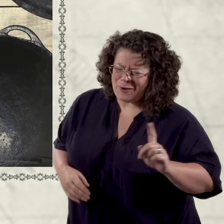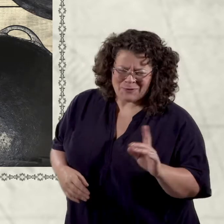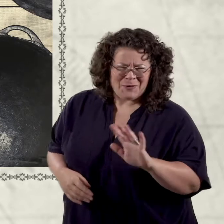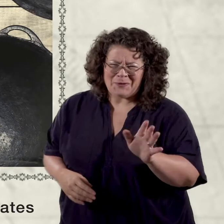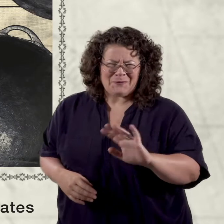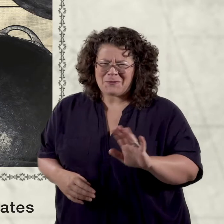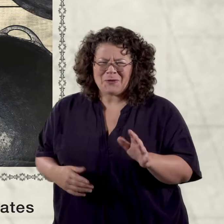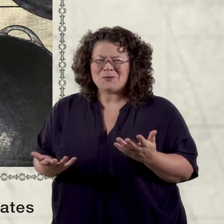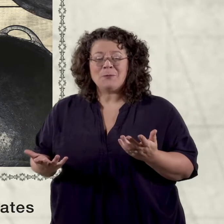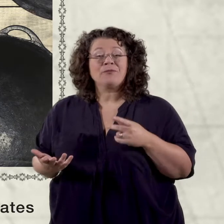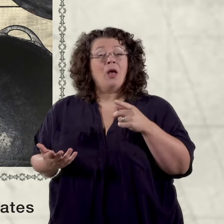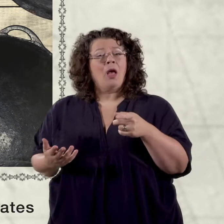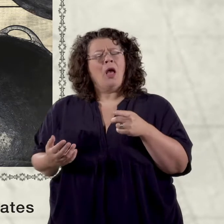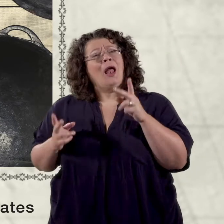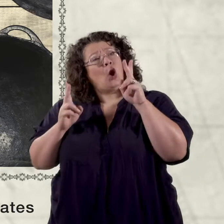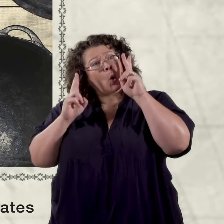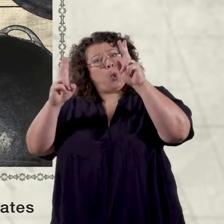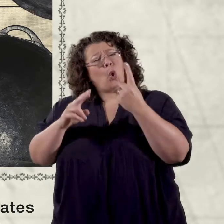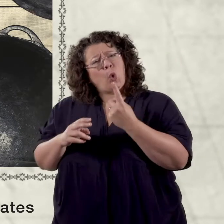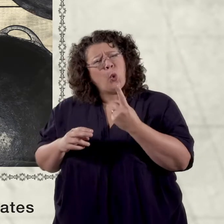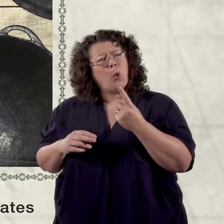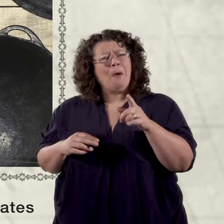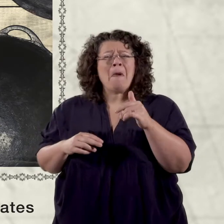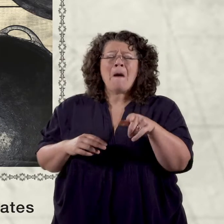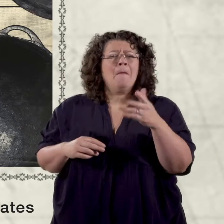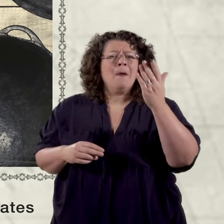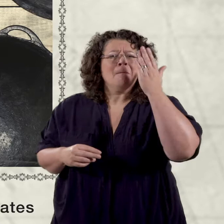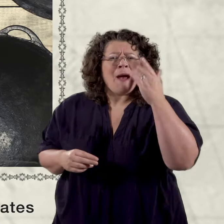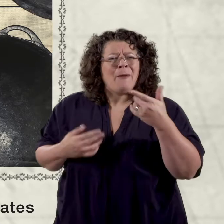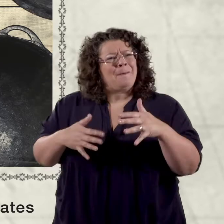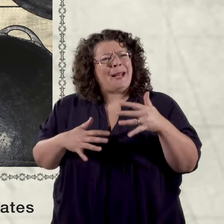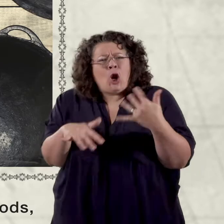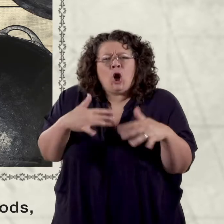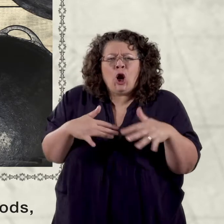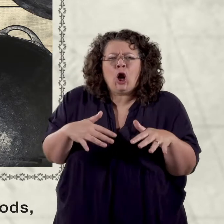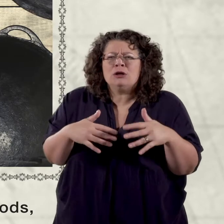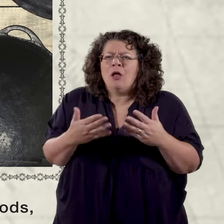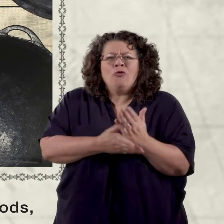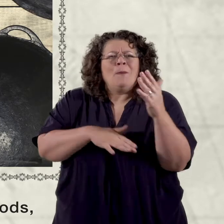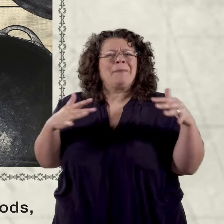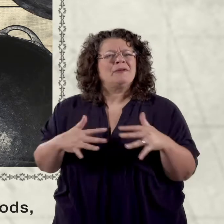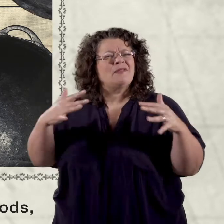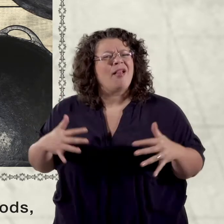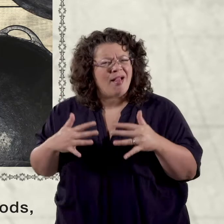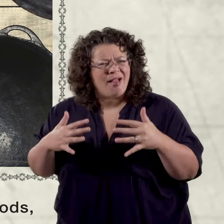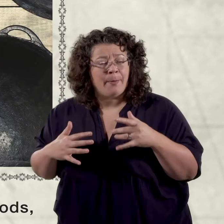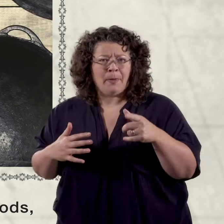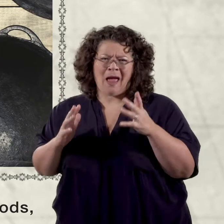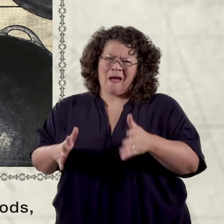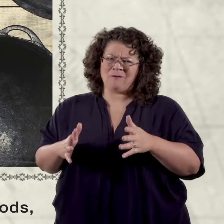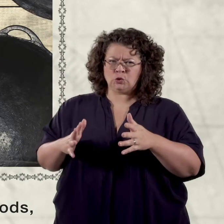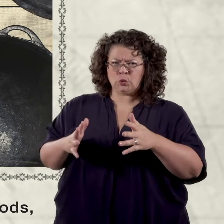No. Normally, the cook would be one of the pirates who had been injured during battle. He would have to fill my ship with